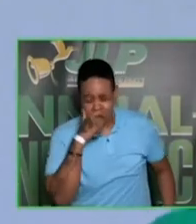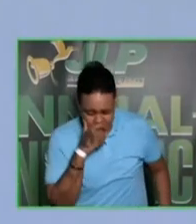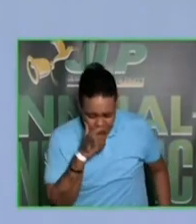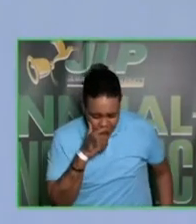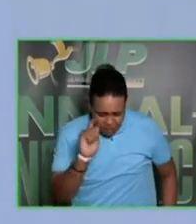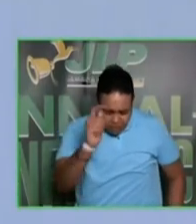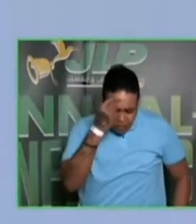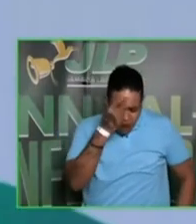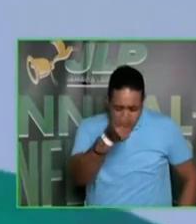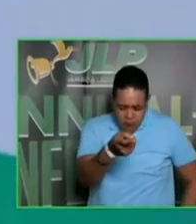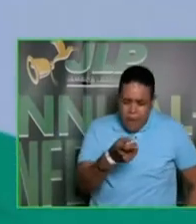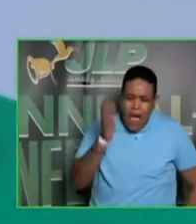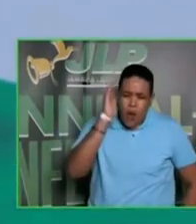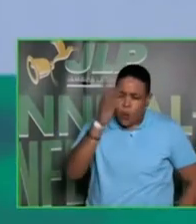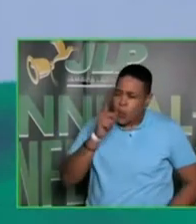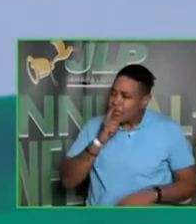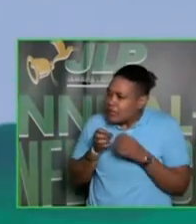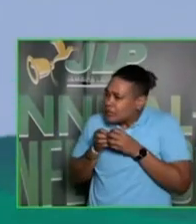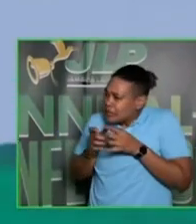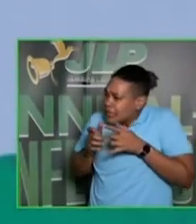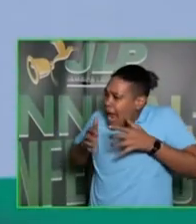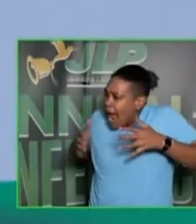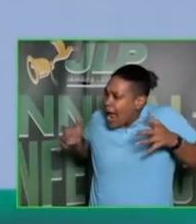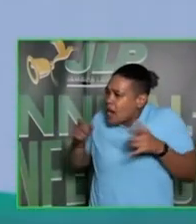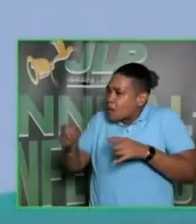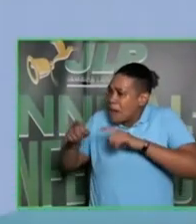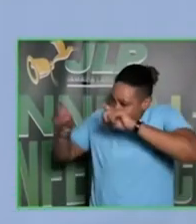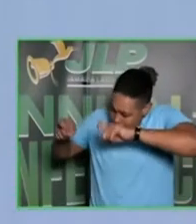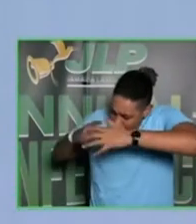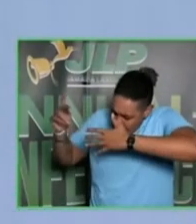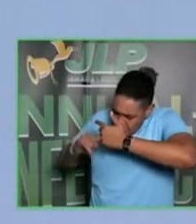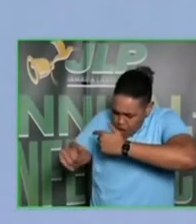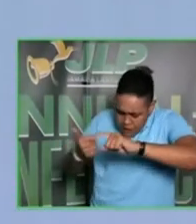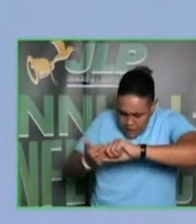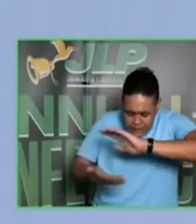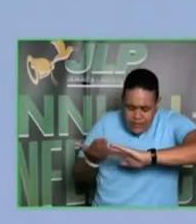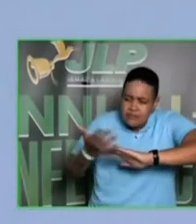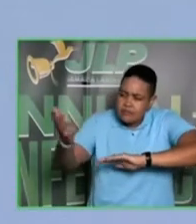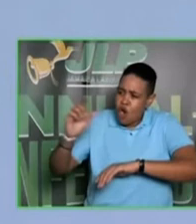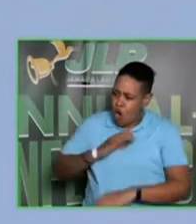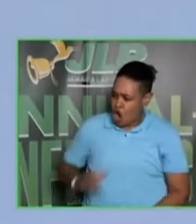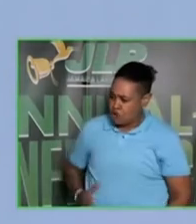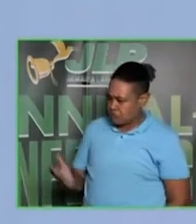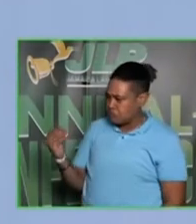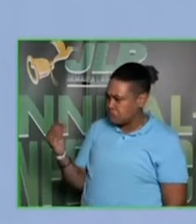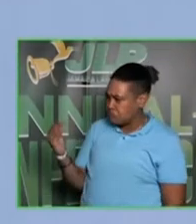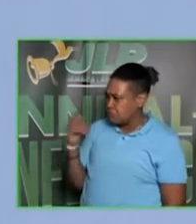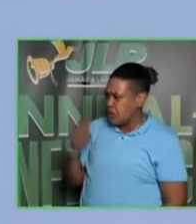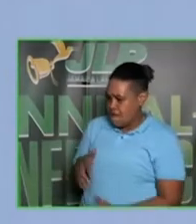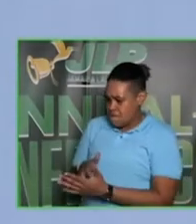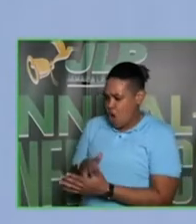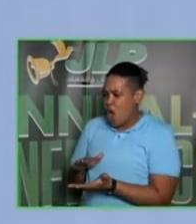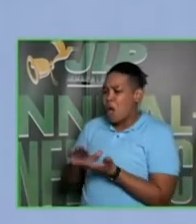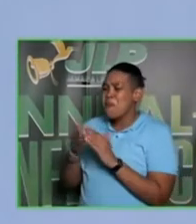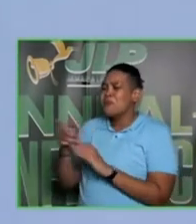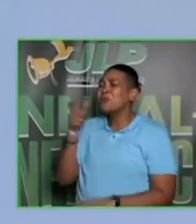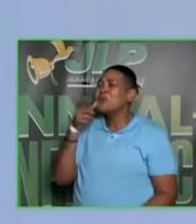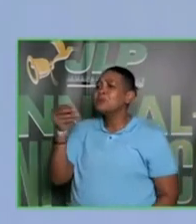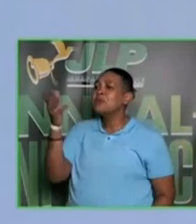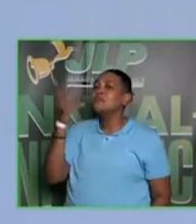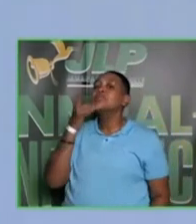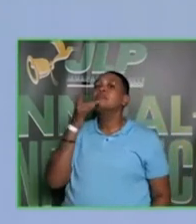The government will scale up its pilot project of onboarding customers in vulnerable communities